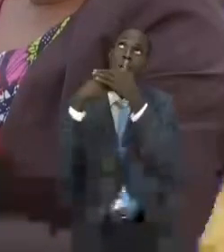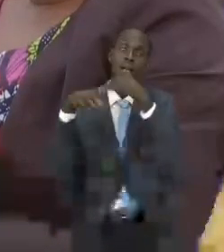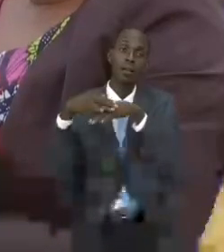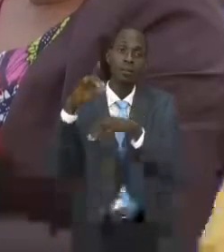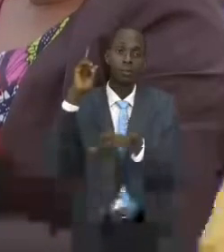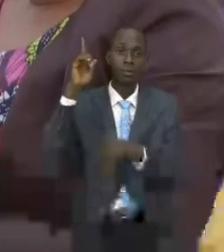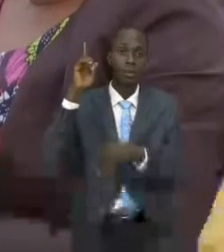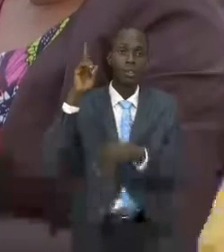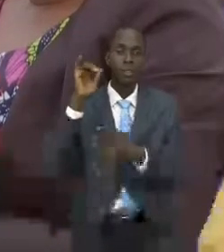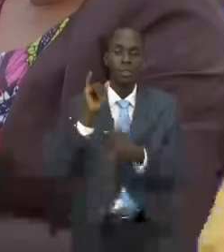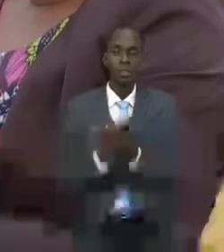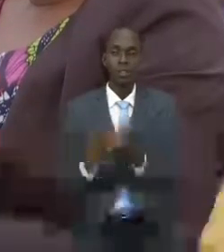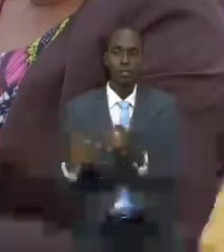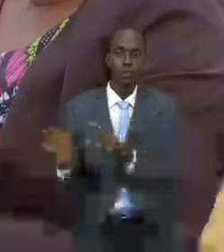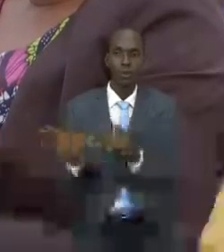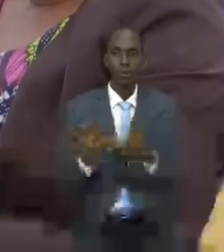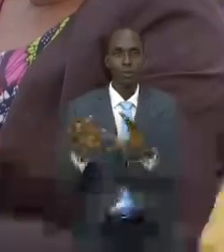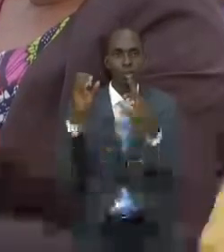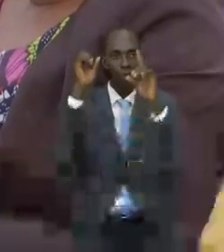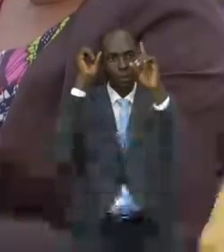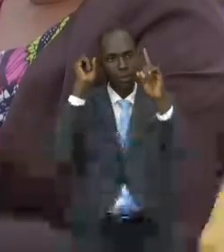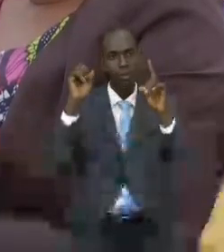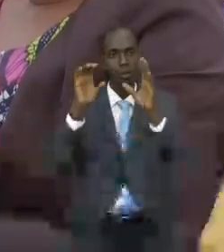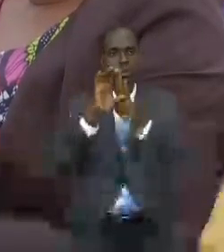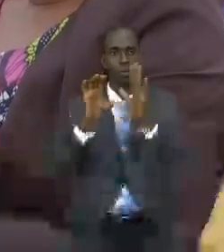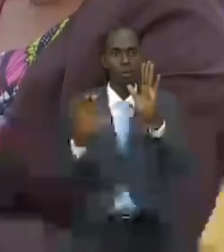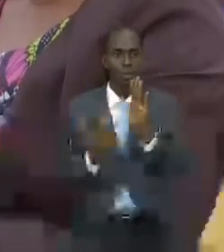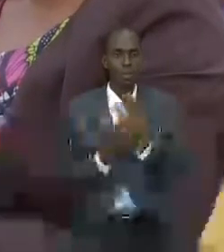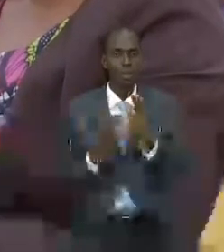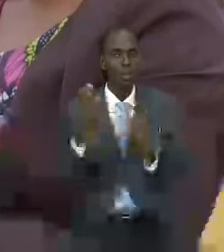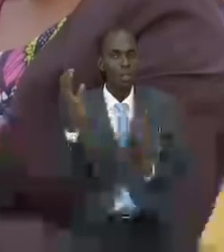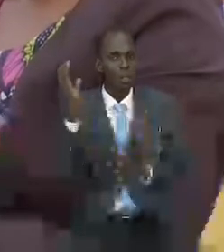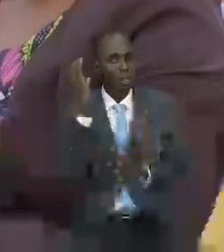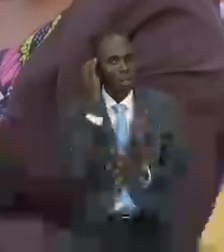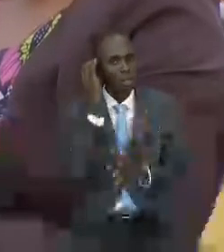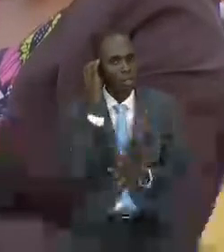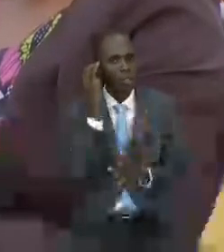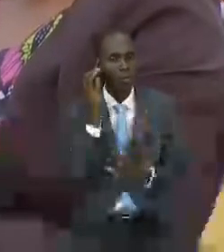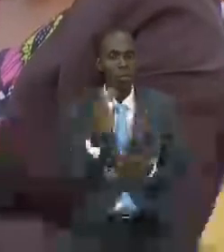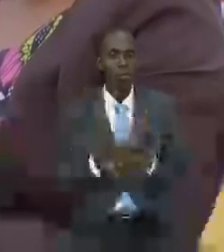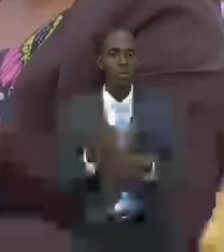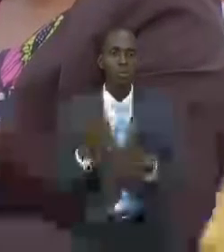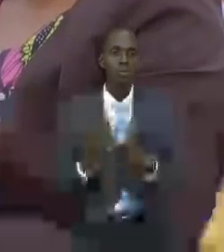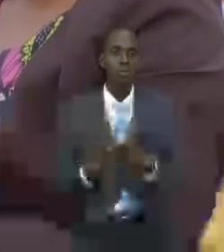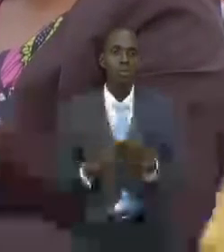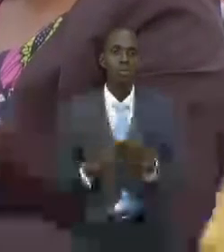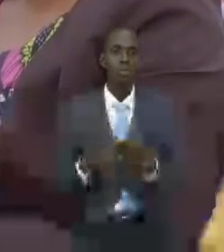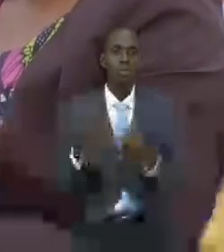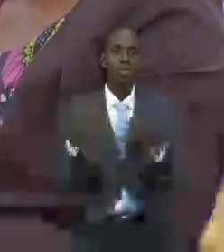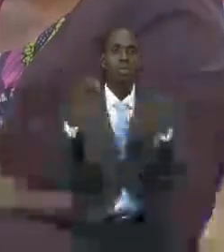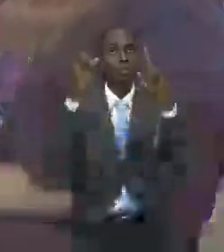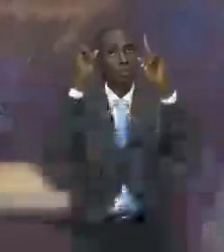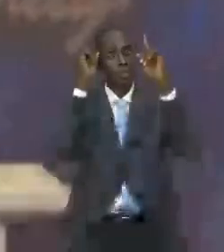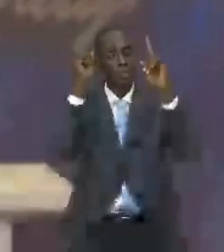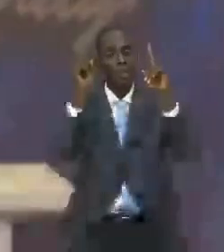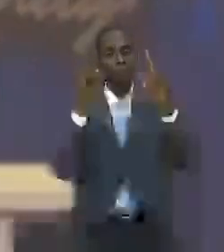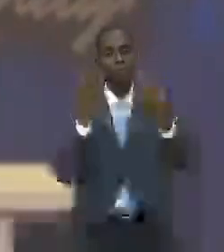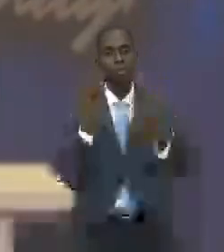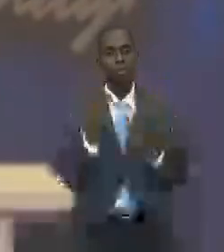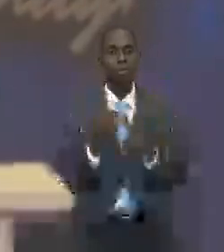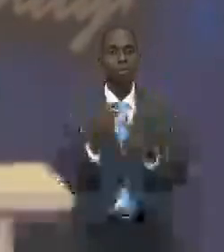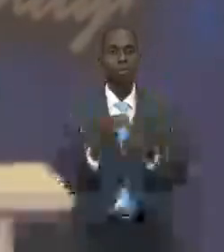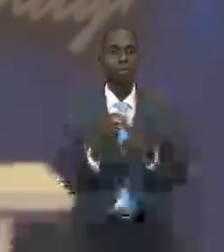do his commandments, hearkening unto his word.